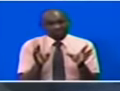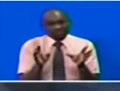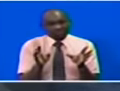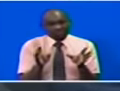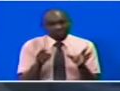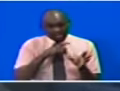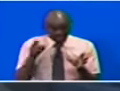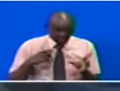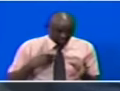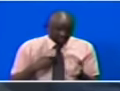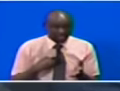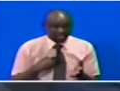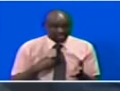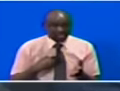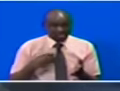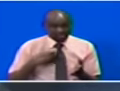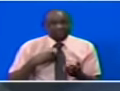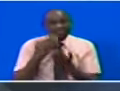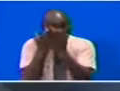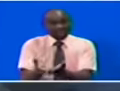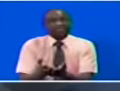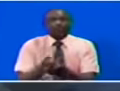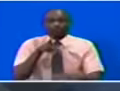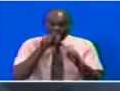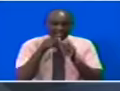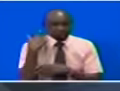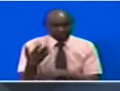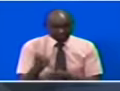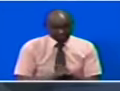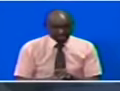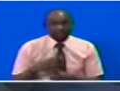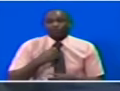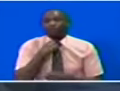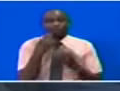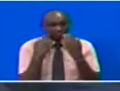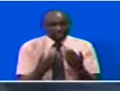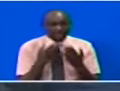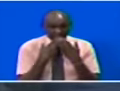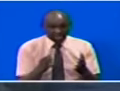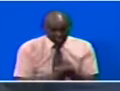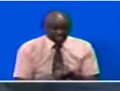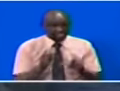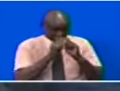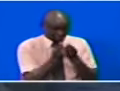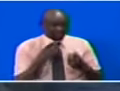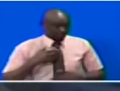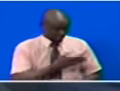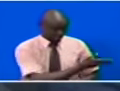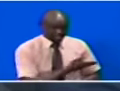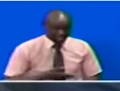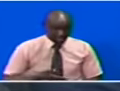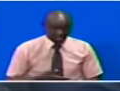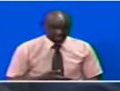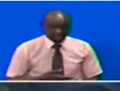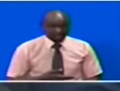my successful presentation of the papers. And I also want to thank the party team which is here. This